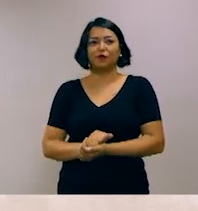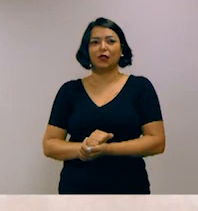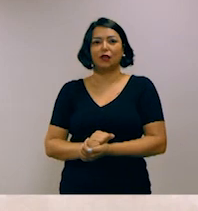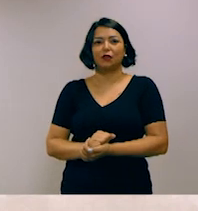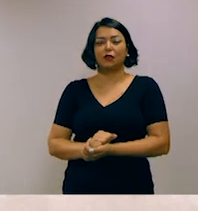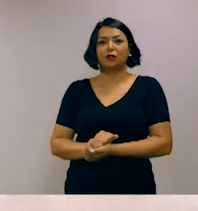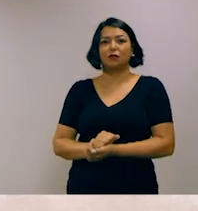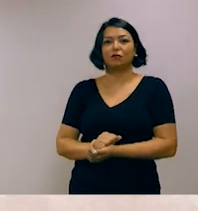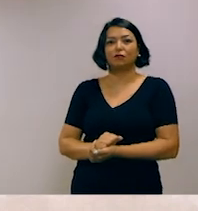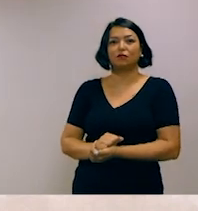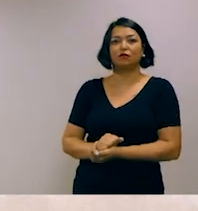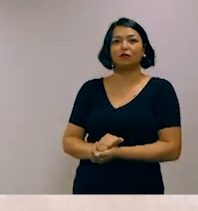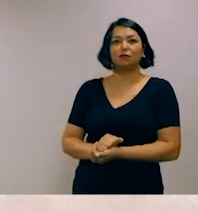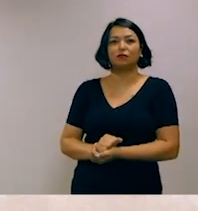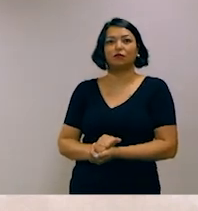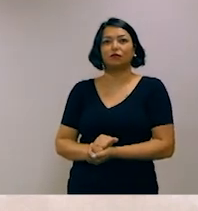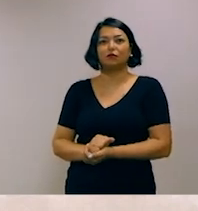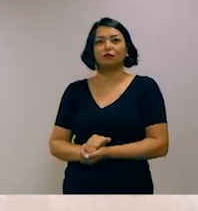budget.